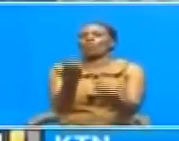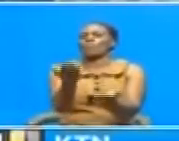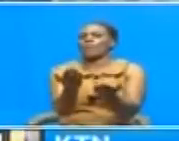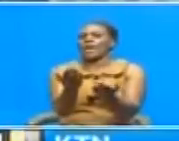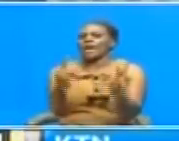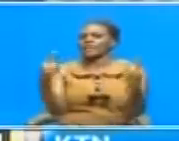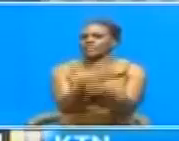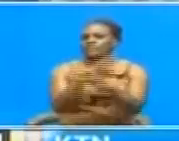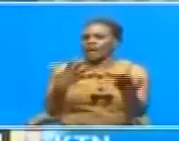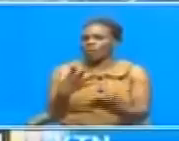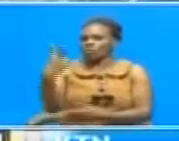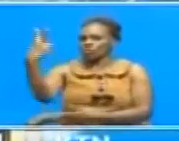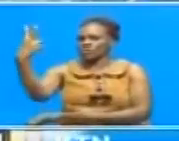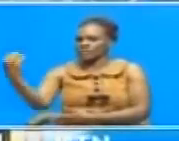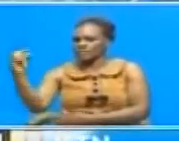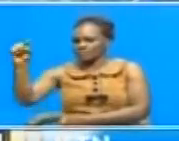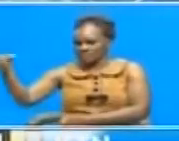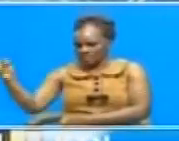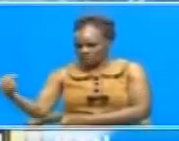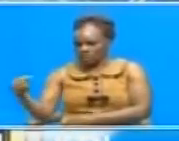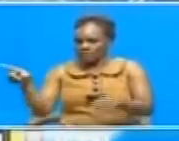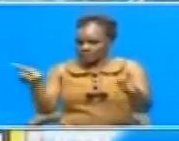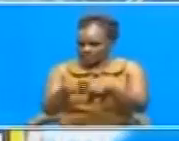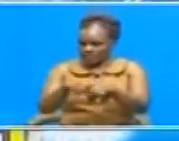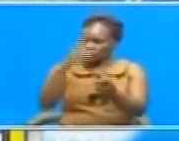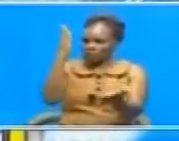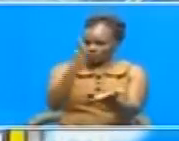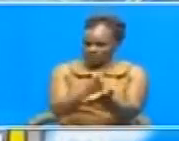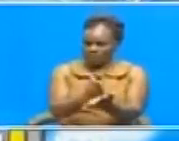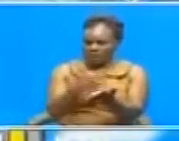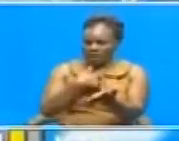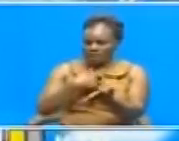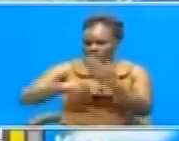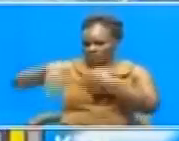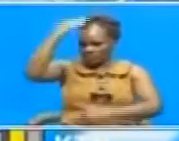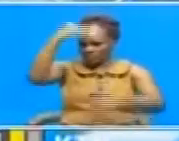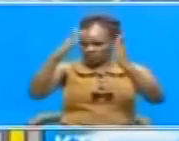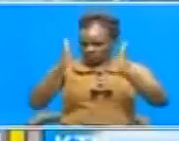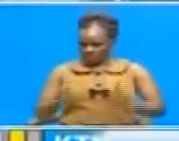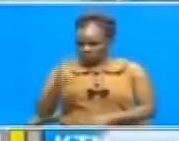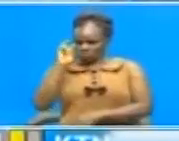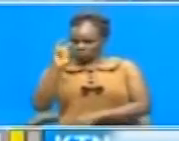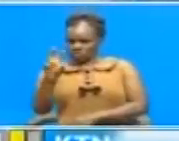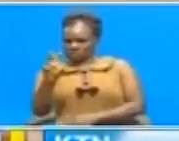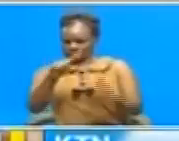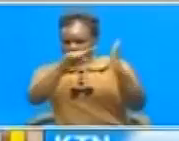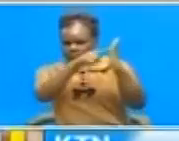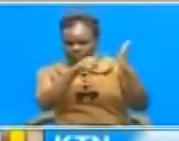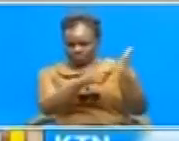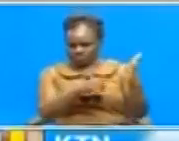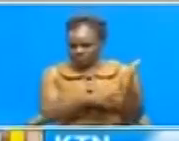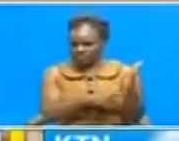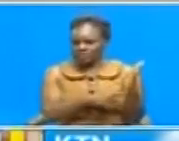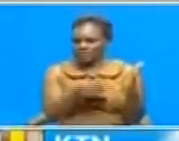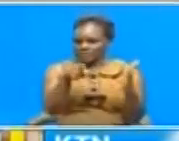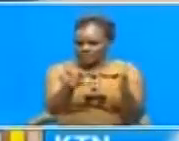almost a difference of 20 million. They will also ascertain, come with a qualified person to be able to look at the specifications. The probe